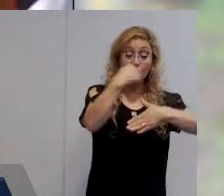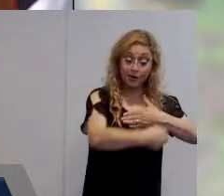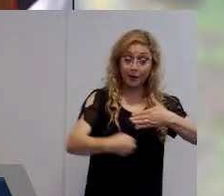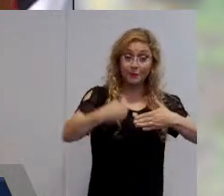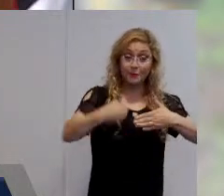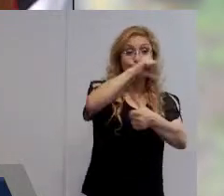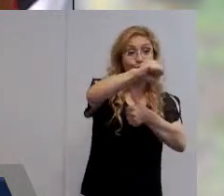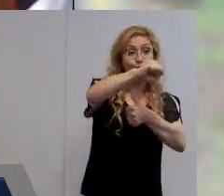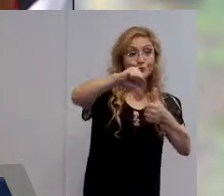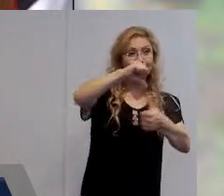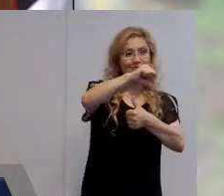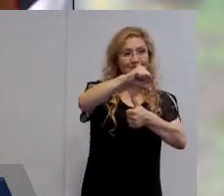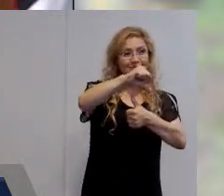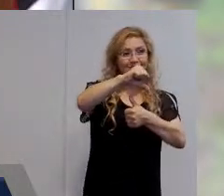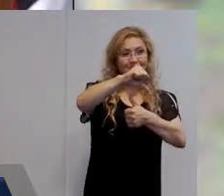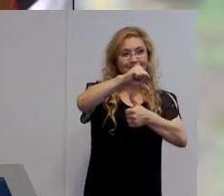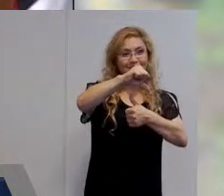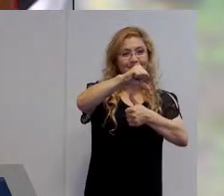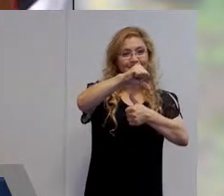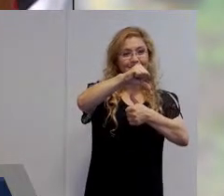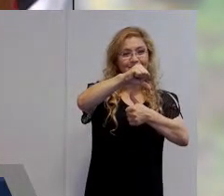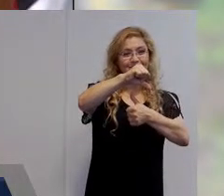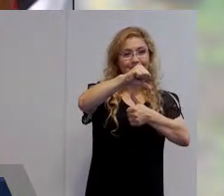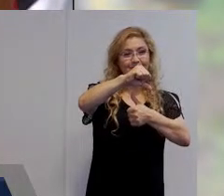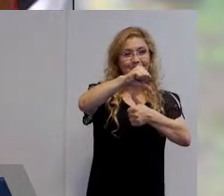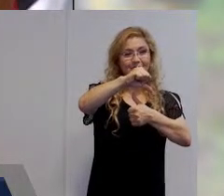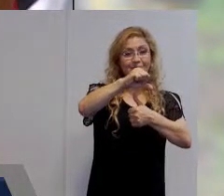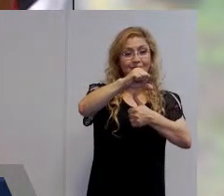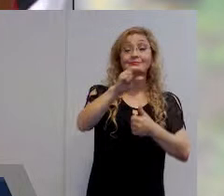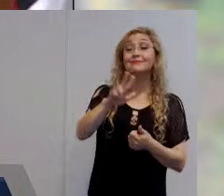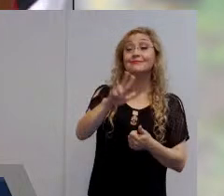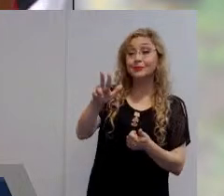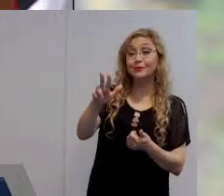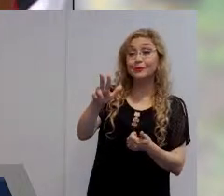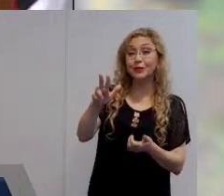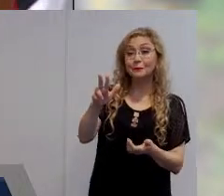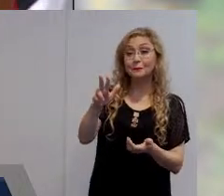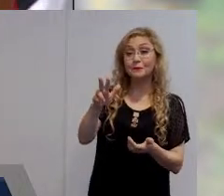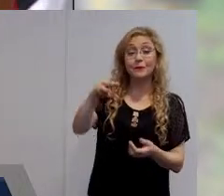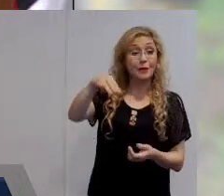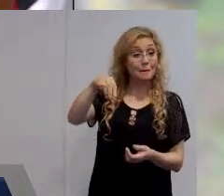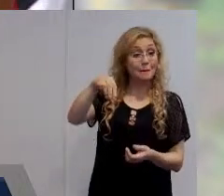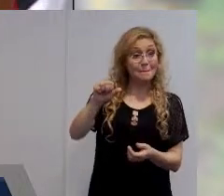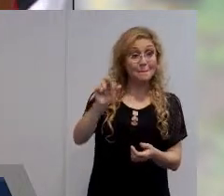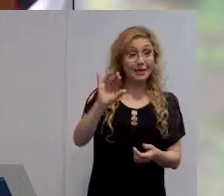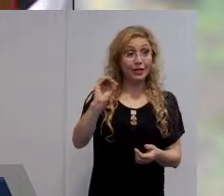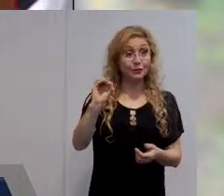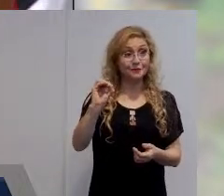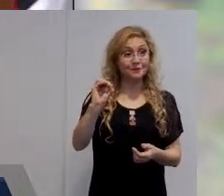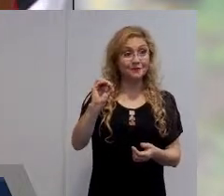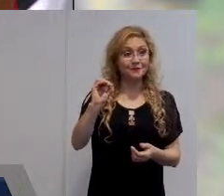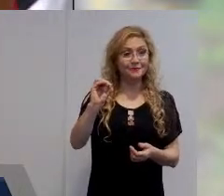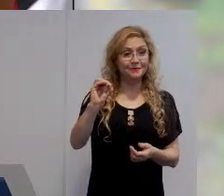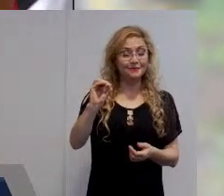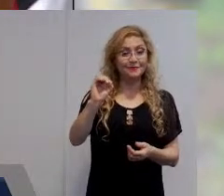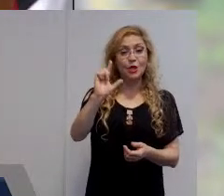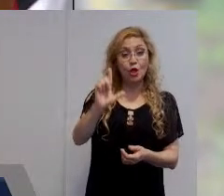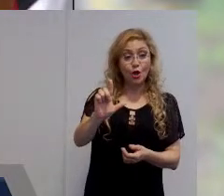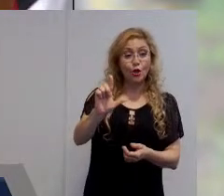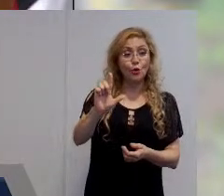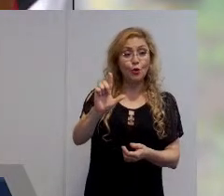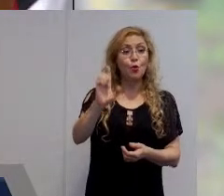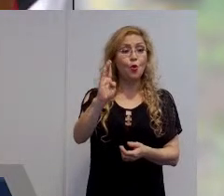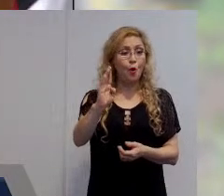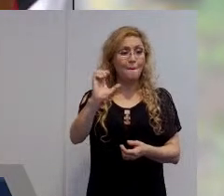Mario Lubetkin, Assistant Director General regional